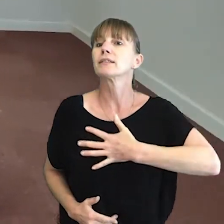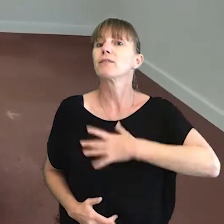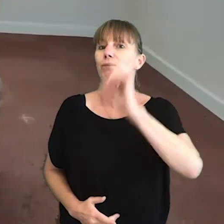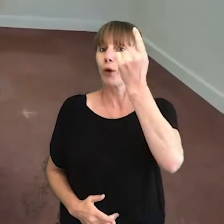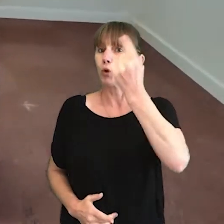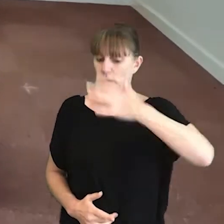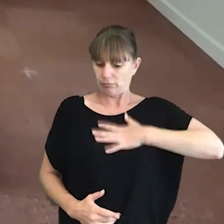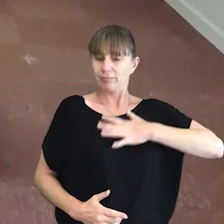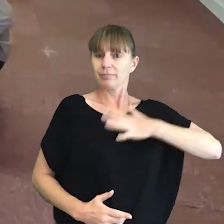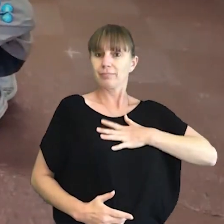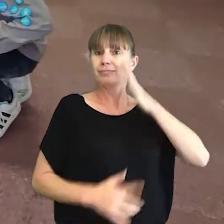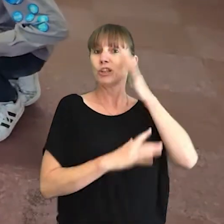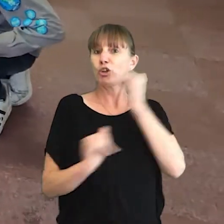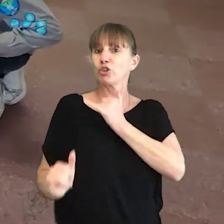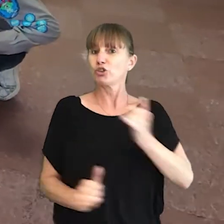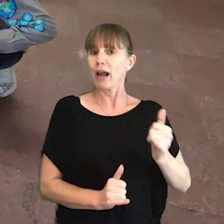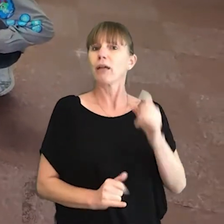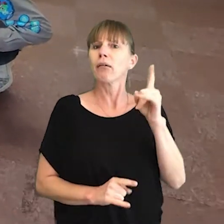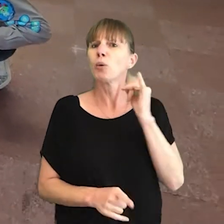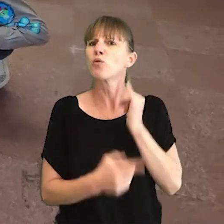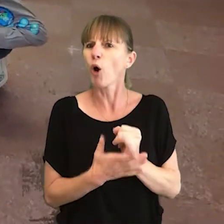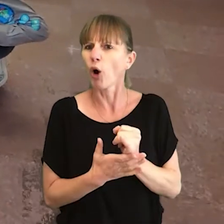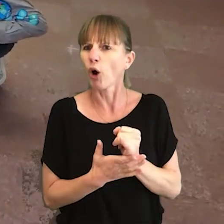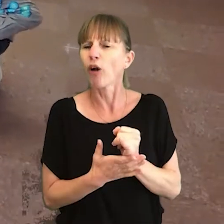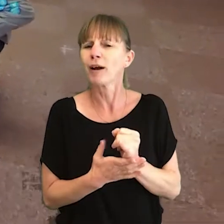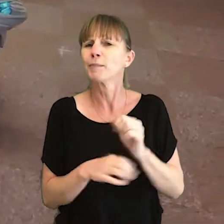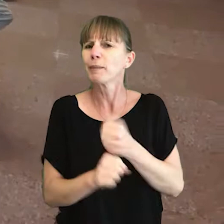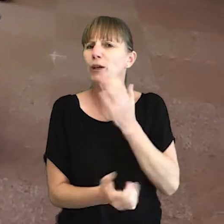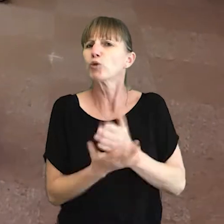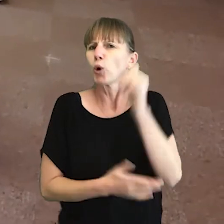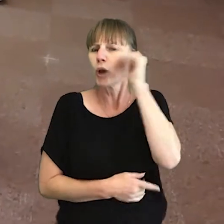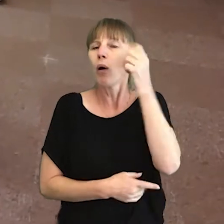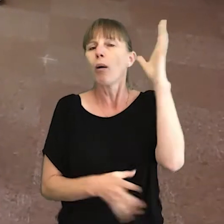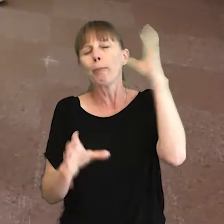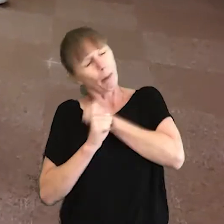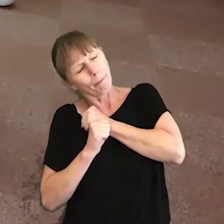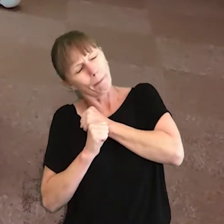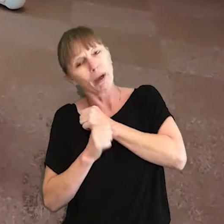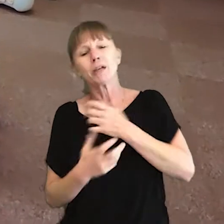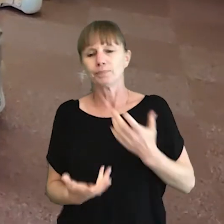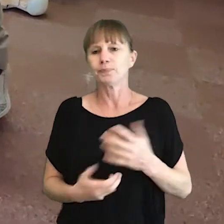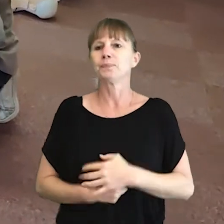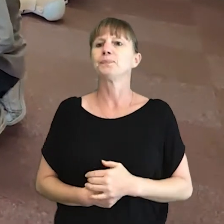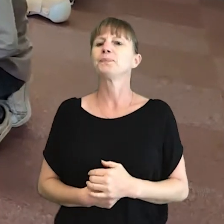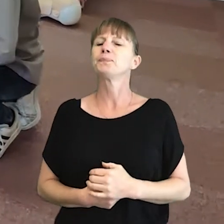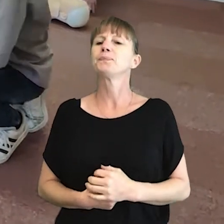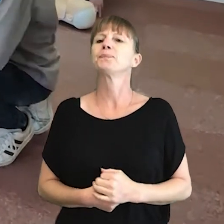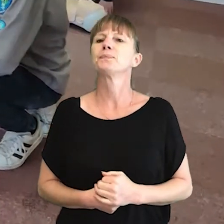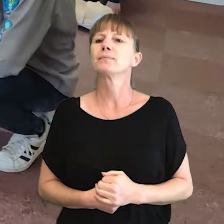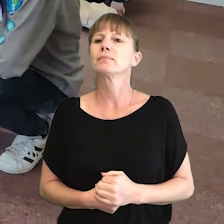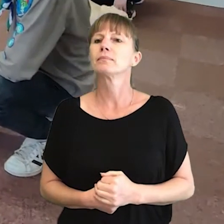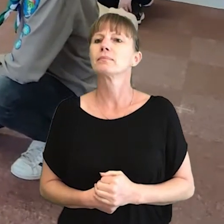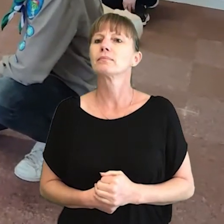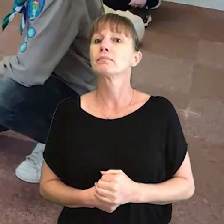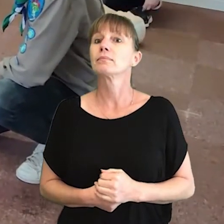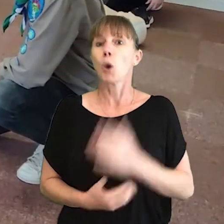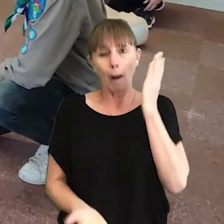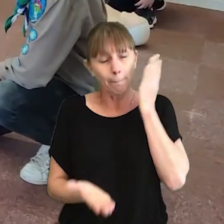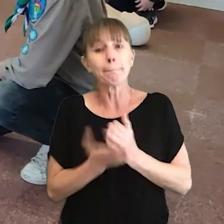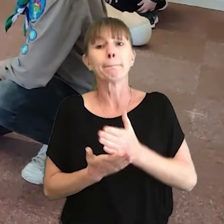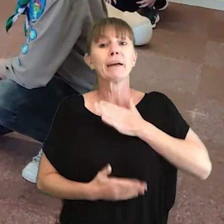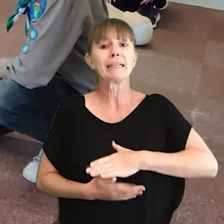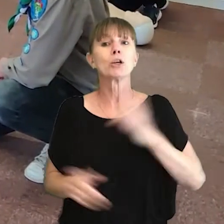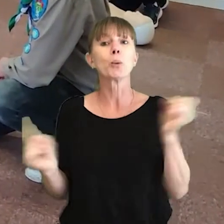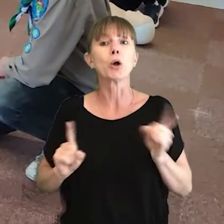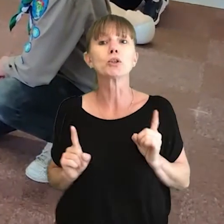first. Check what's wrong with him first and establish what we need. Chest is not rising. Okay. So what do we definitely